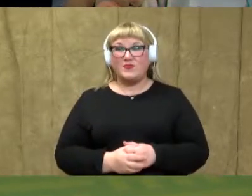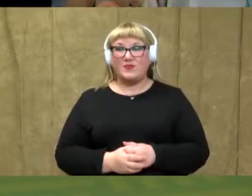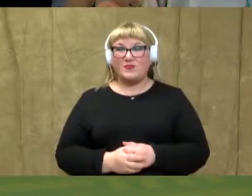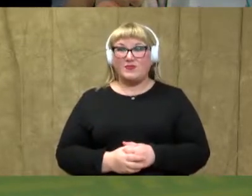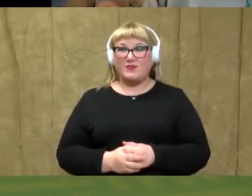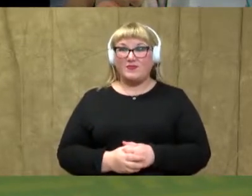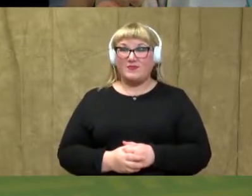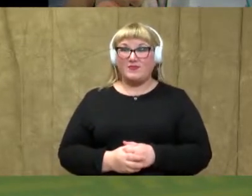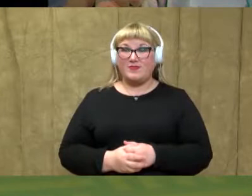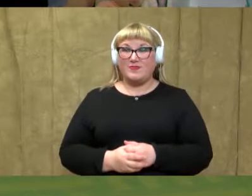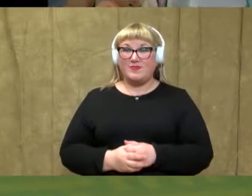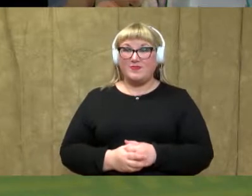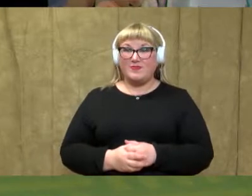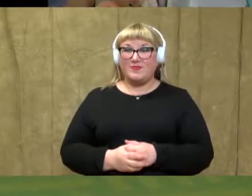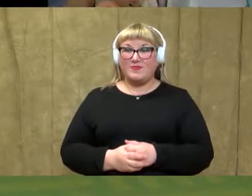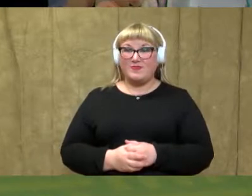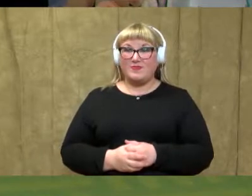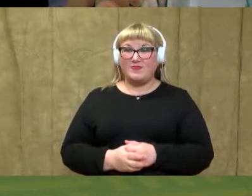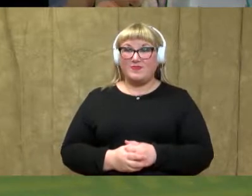let's go.